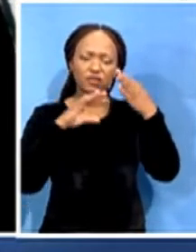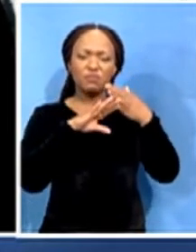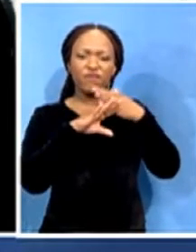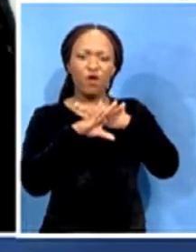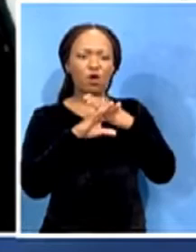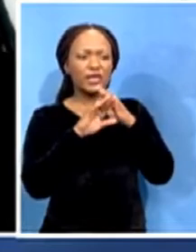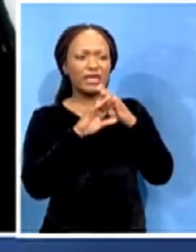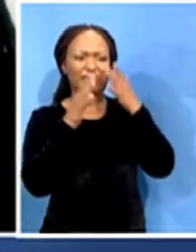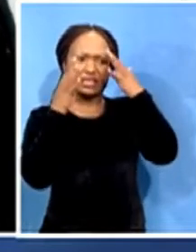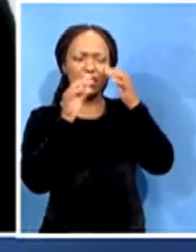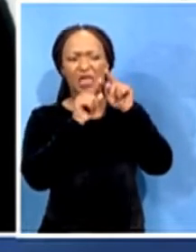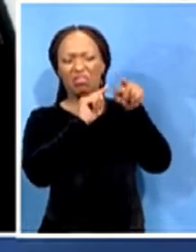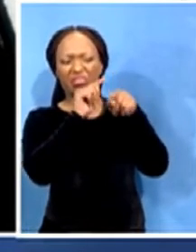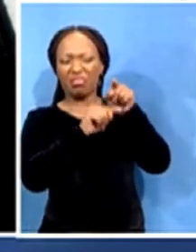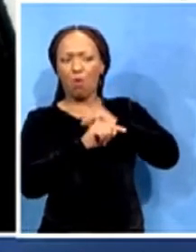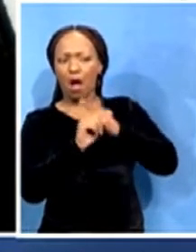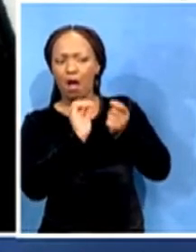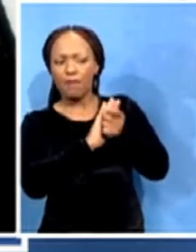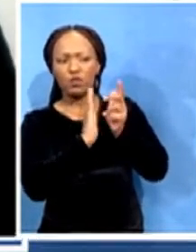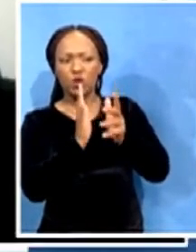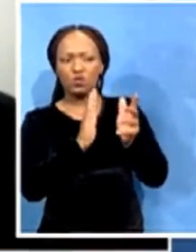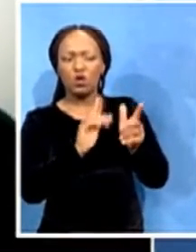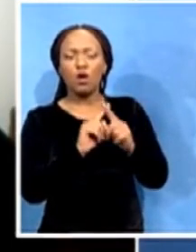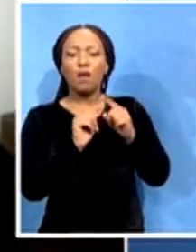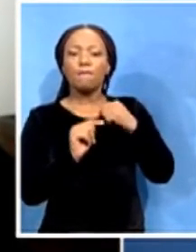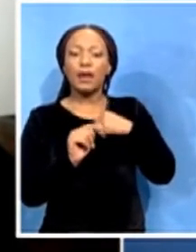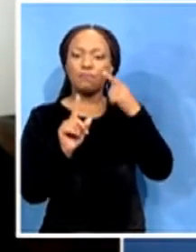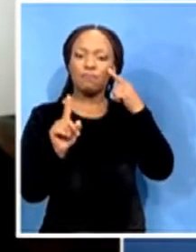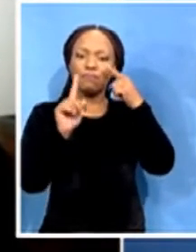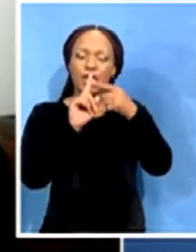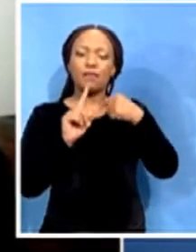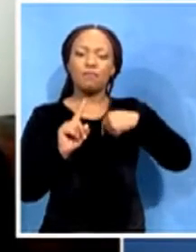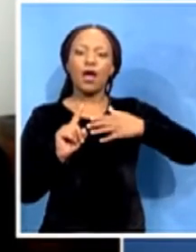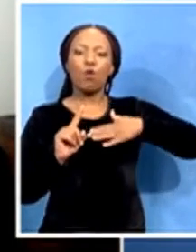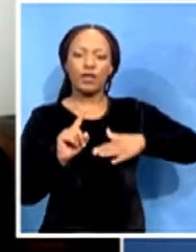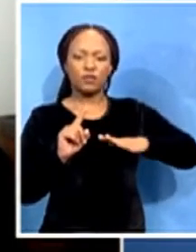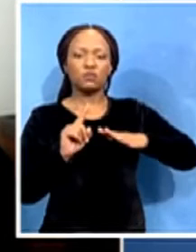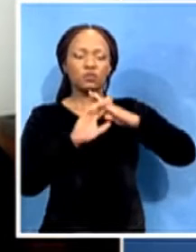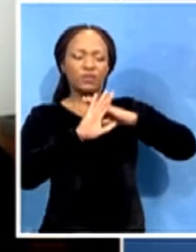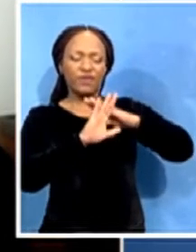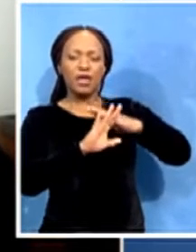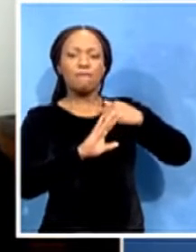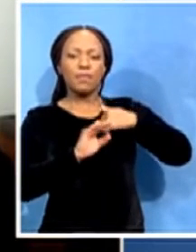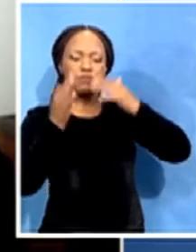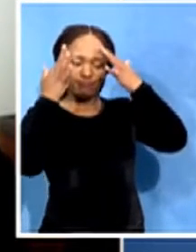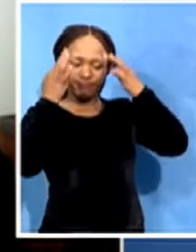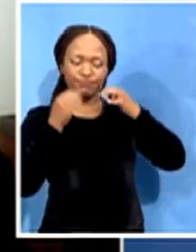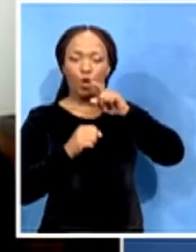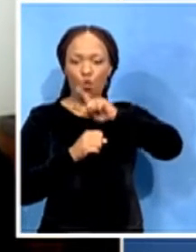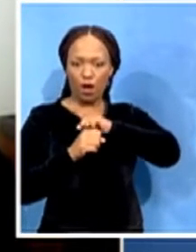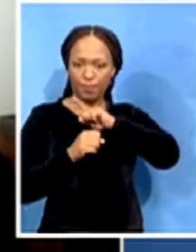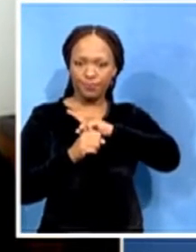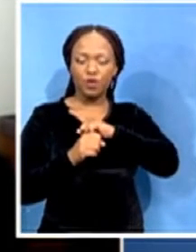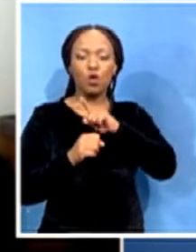wanted to defend that decision because I believe in the leaders who took that decision and the